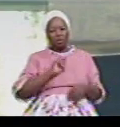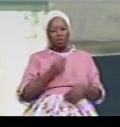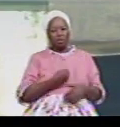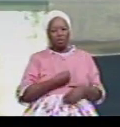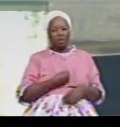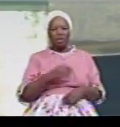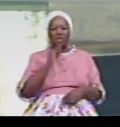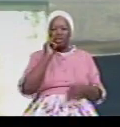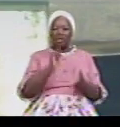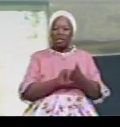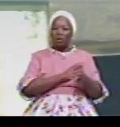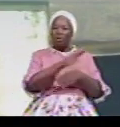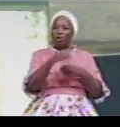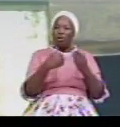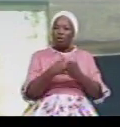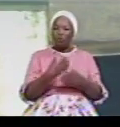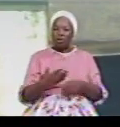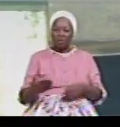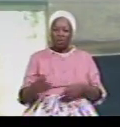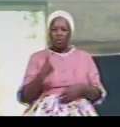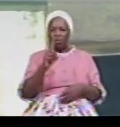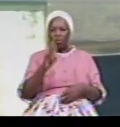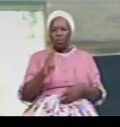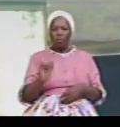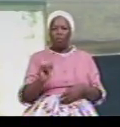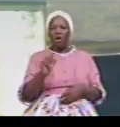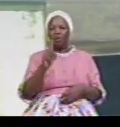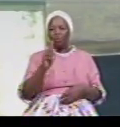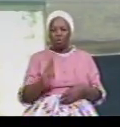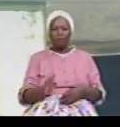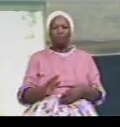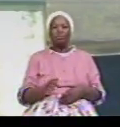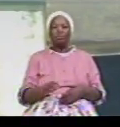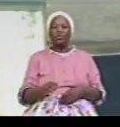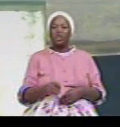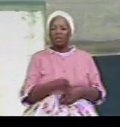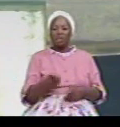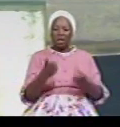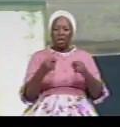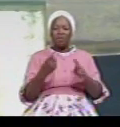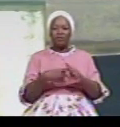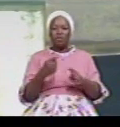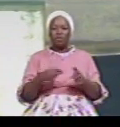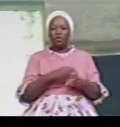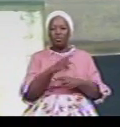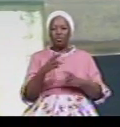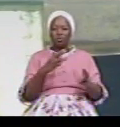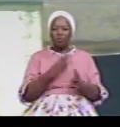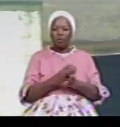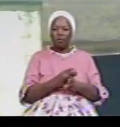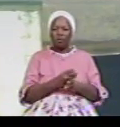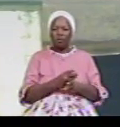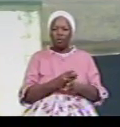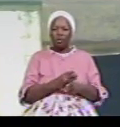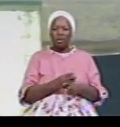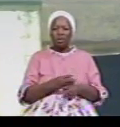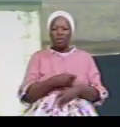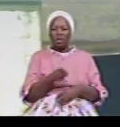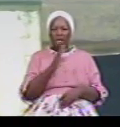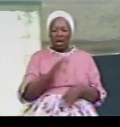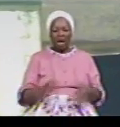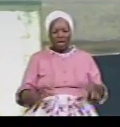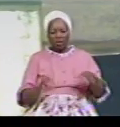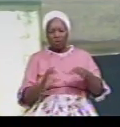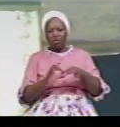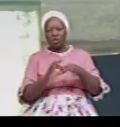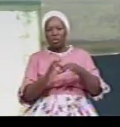these things, one by one, they come from the world. They are associated